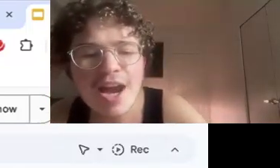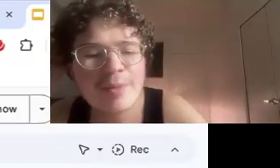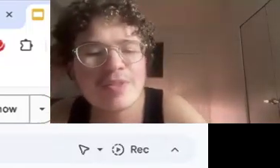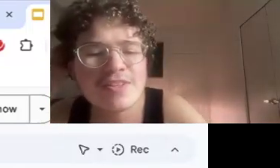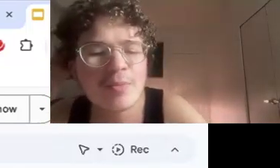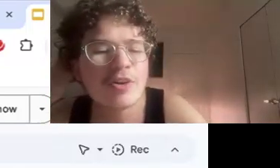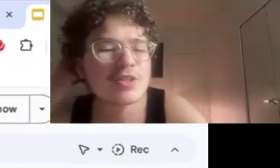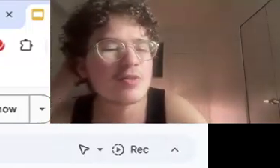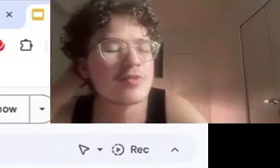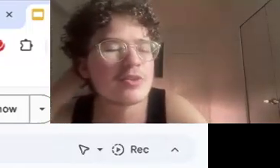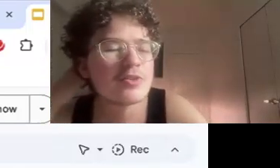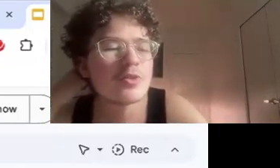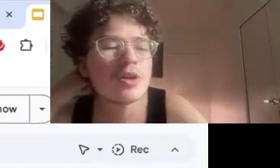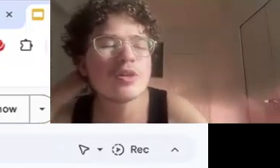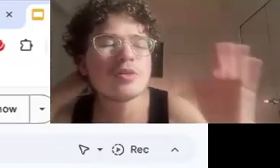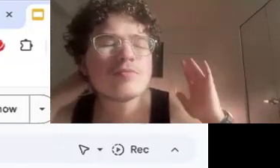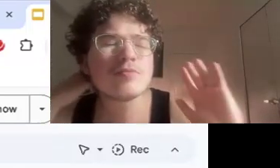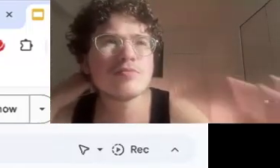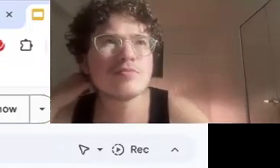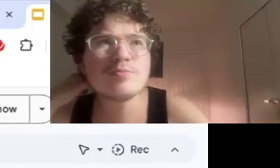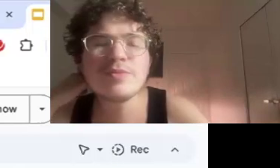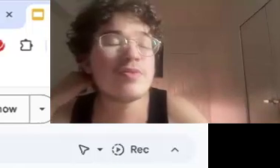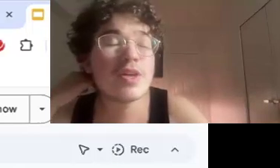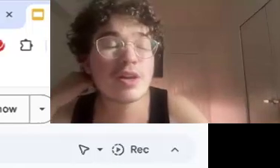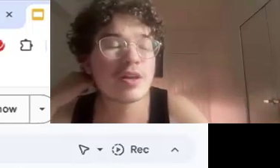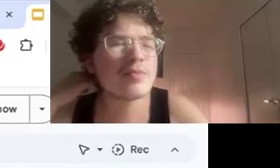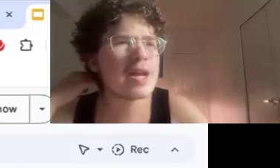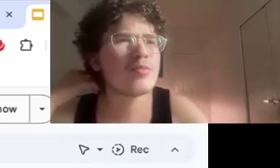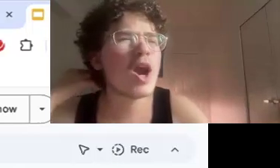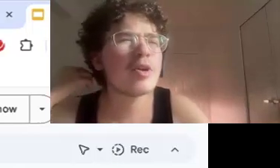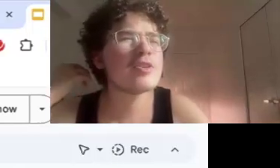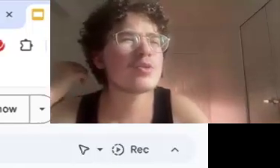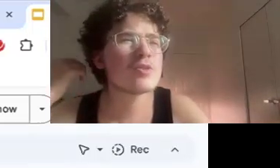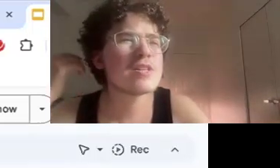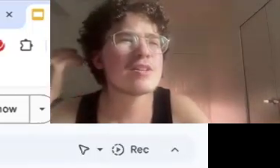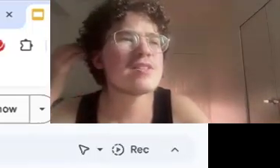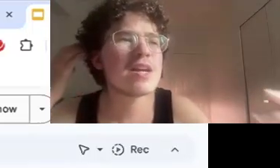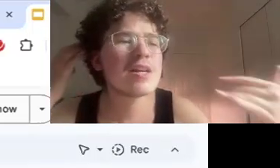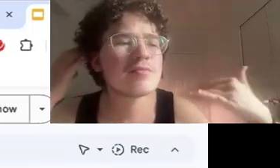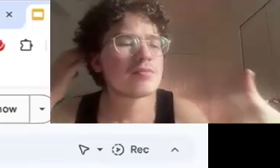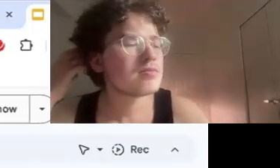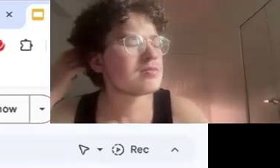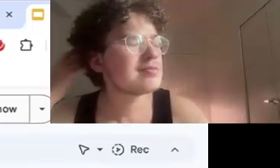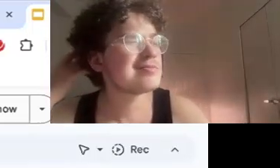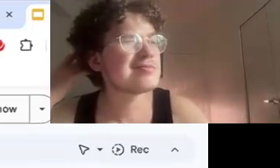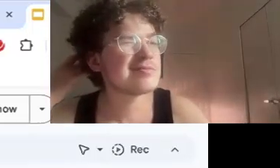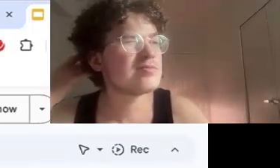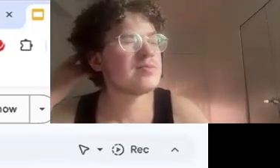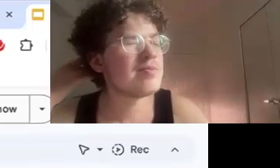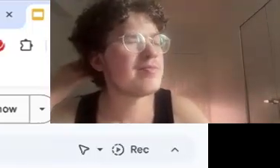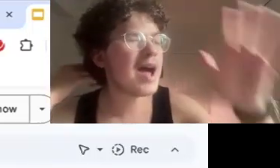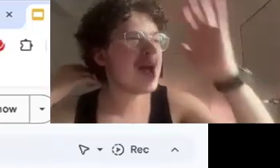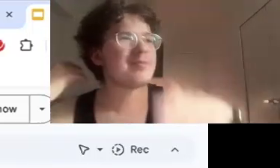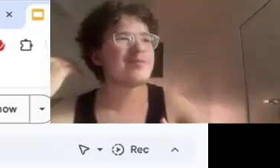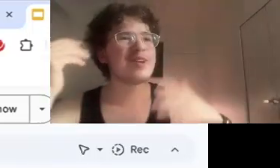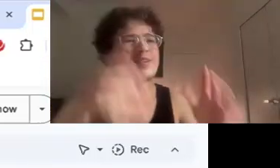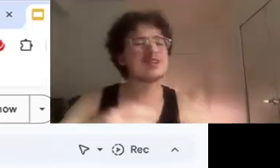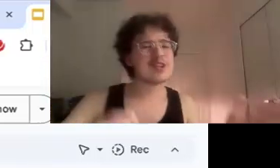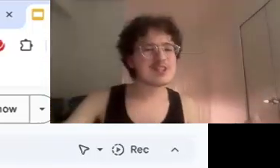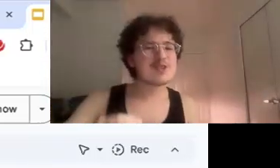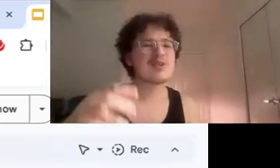the sexual psychopathy laws were significant in terms of how they brought medical reasoning into the